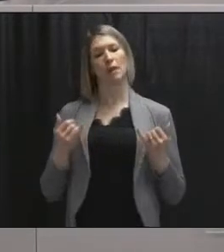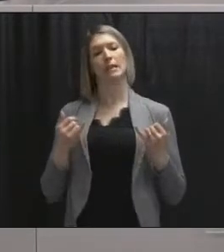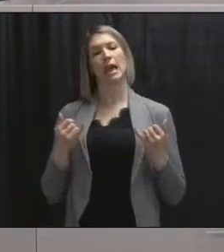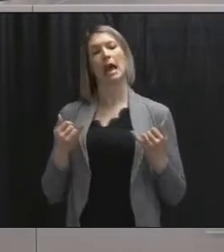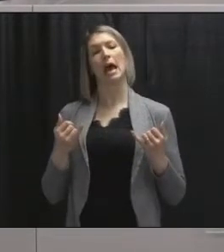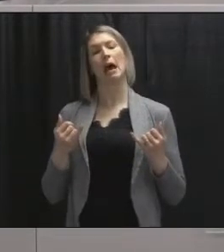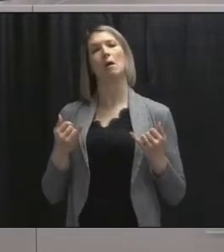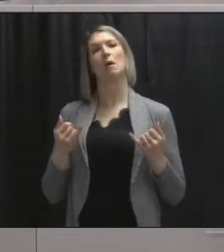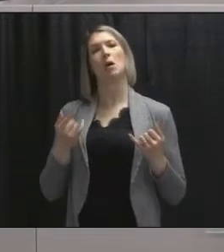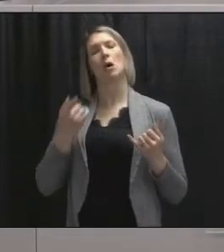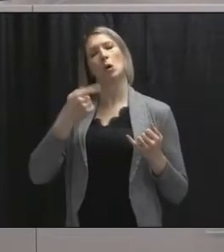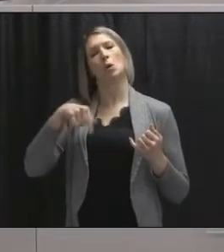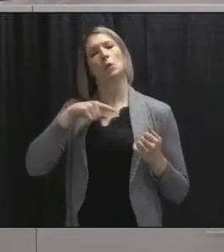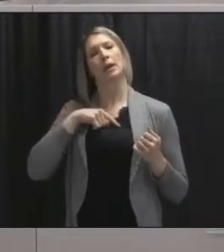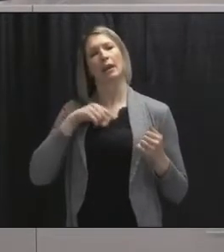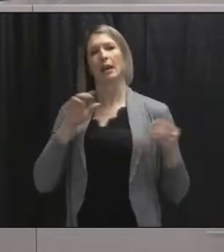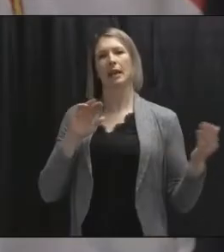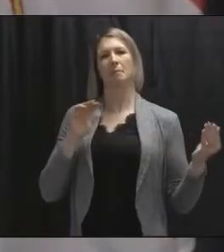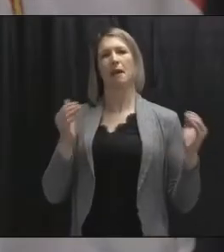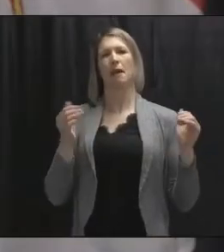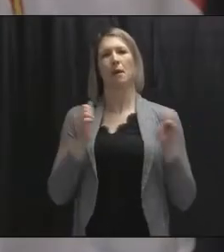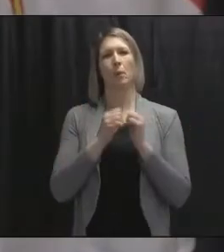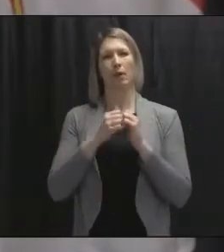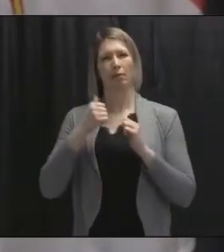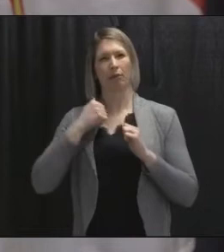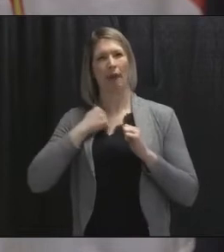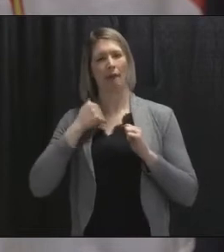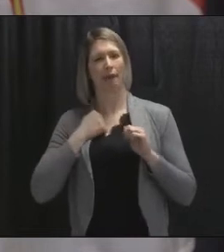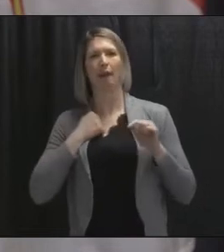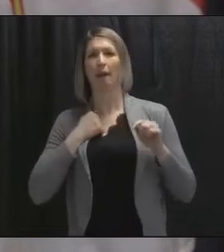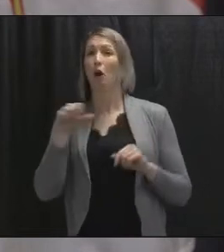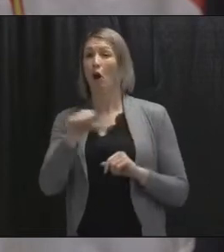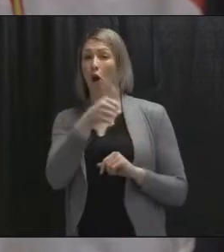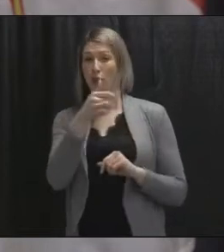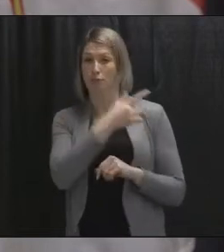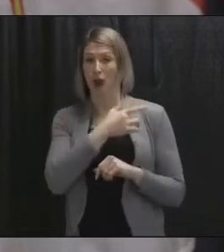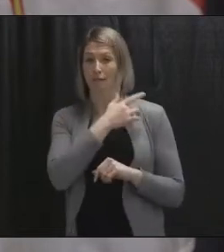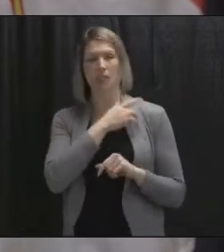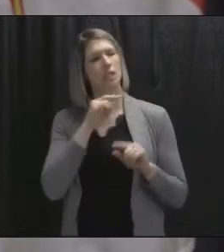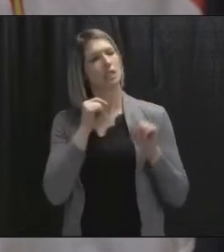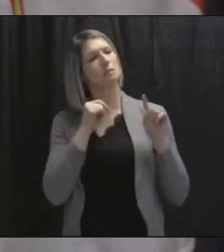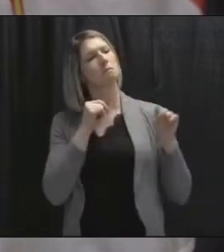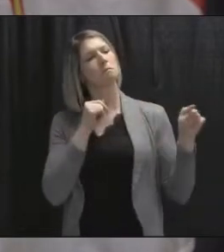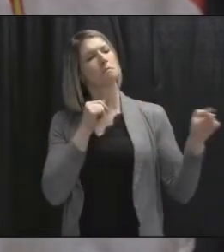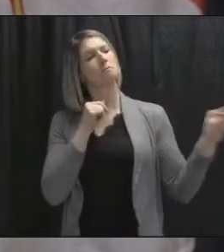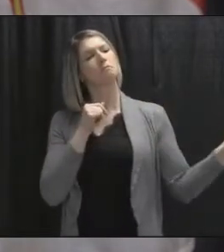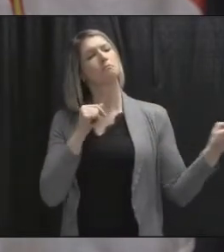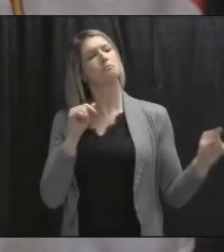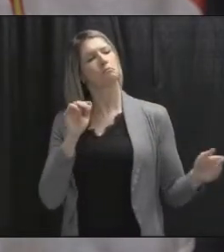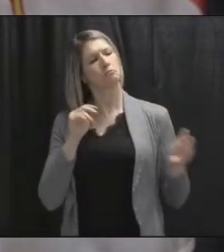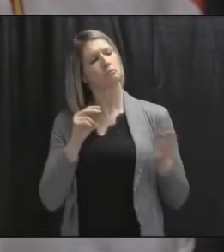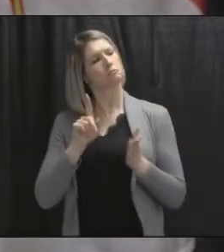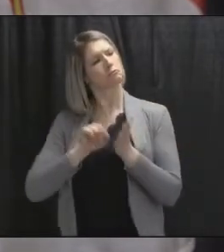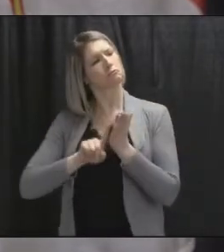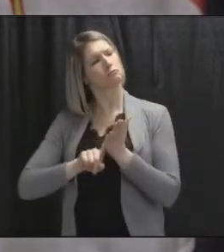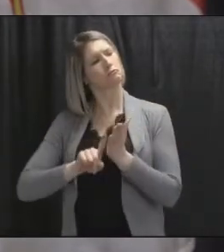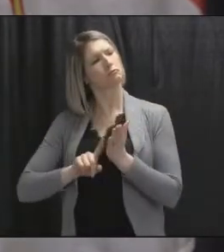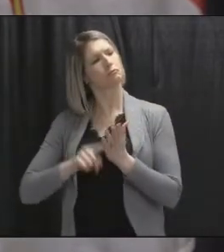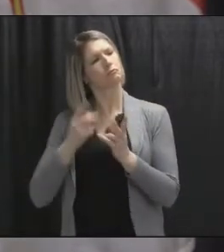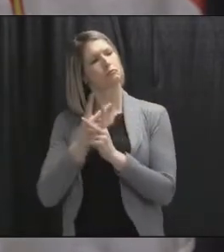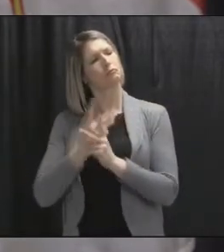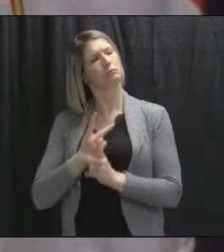and what's happening elsewhere in the country, as well as what's happening here. And based on that information and the fact that the